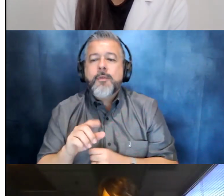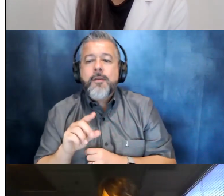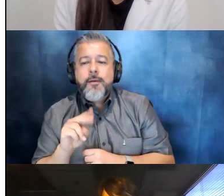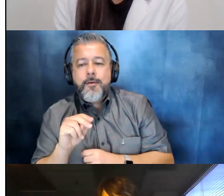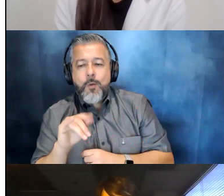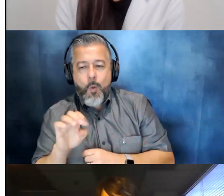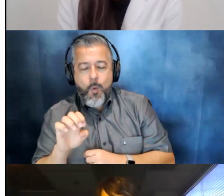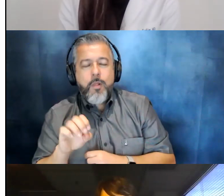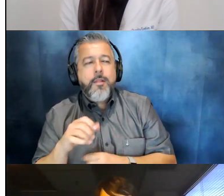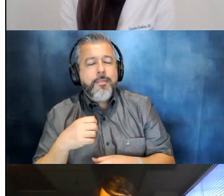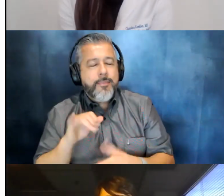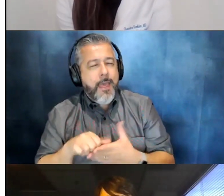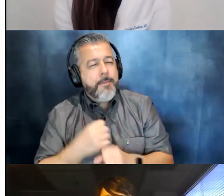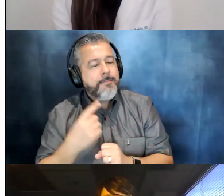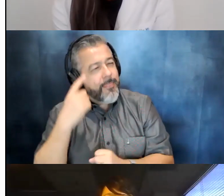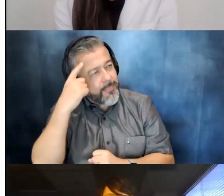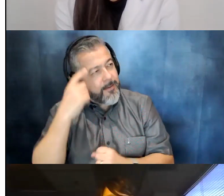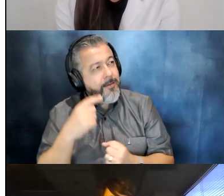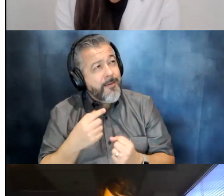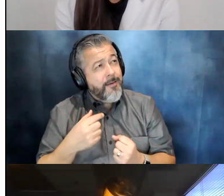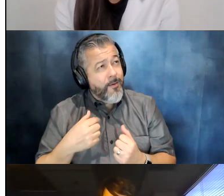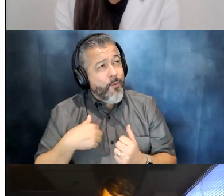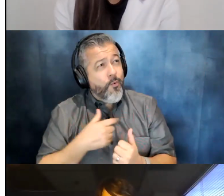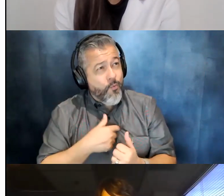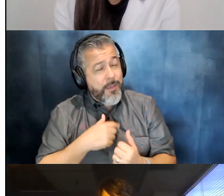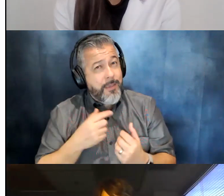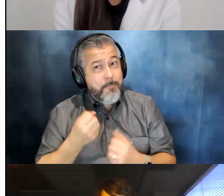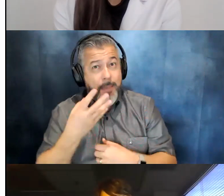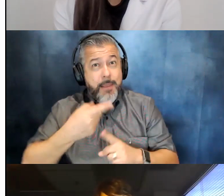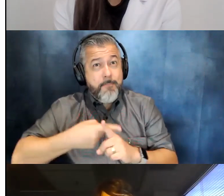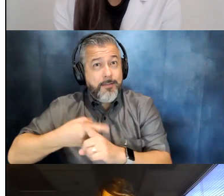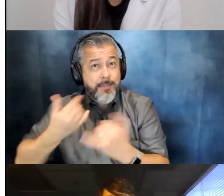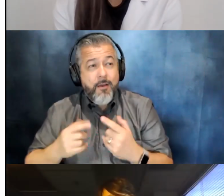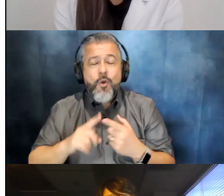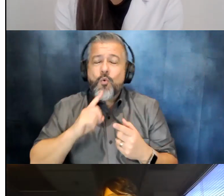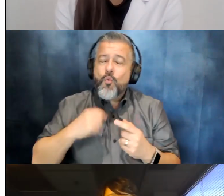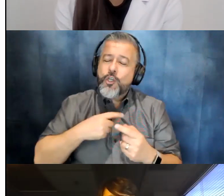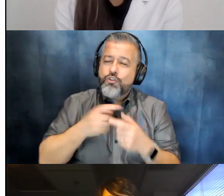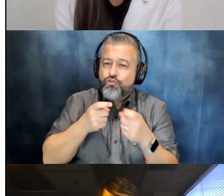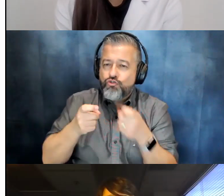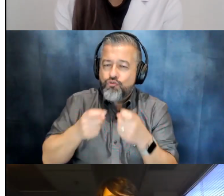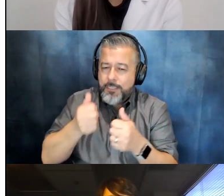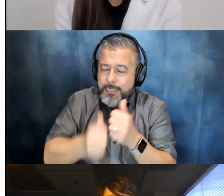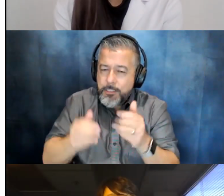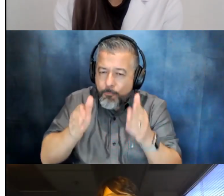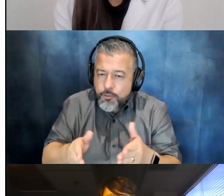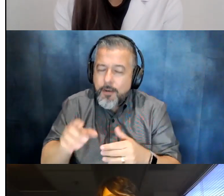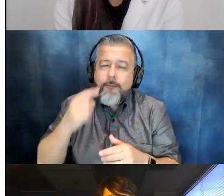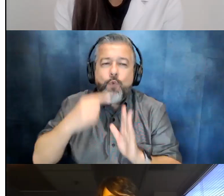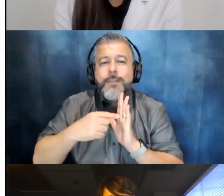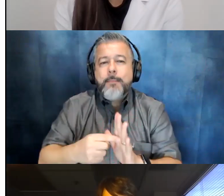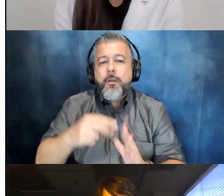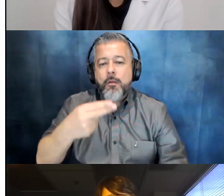this situation is it's almost like we should treat every client as if they are on hospice. And what I mean is hospice is designed to really